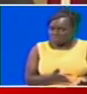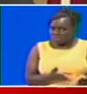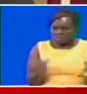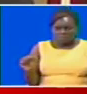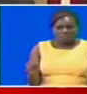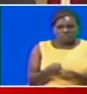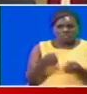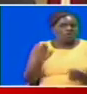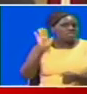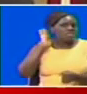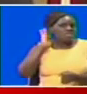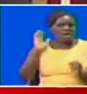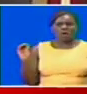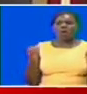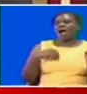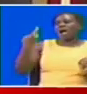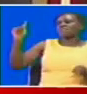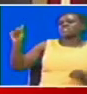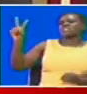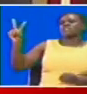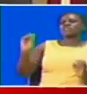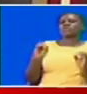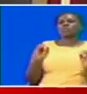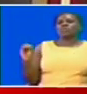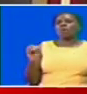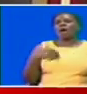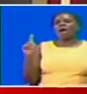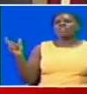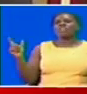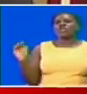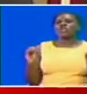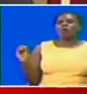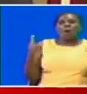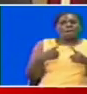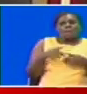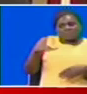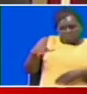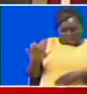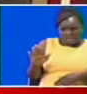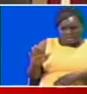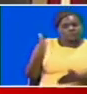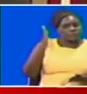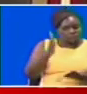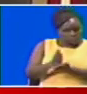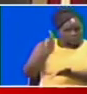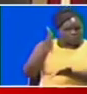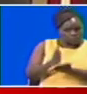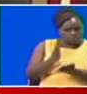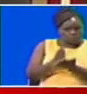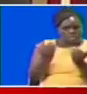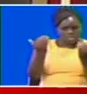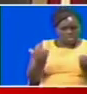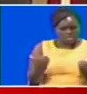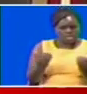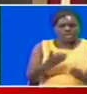get this news because they do not have television or they do not have radios. But they are the people for whom needed the doctors